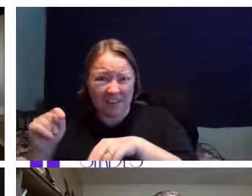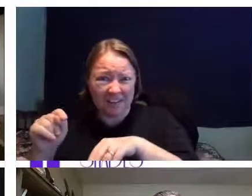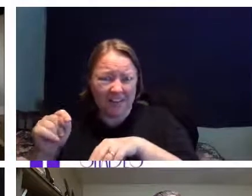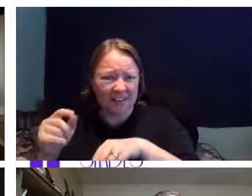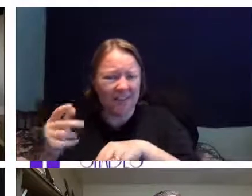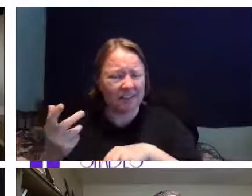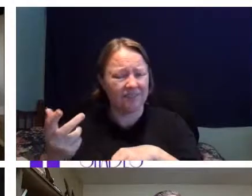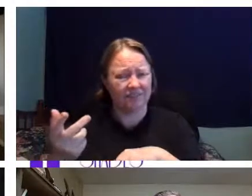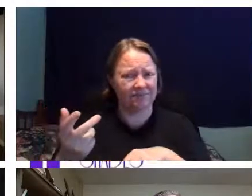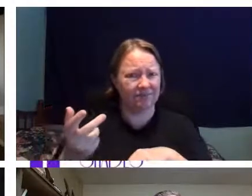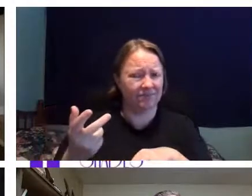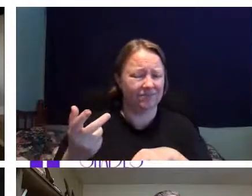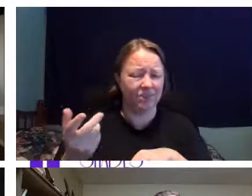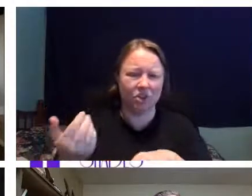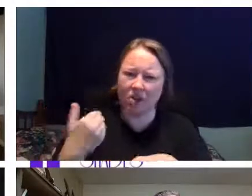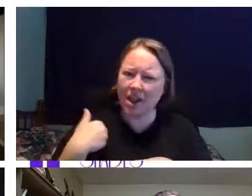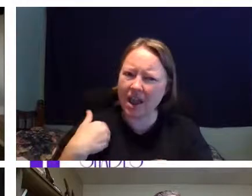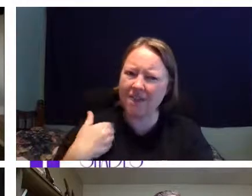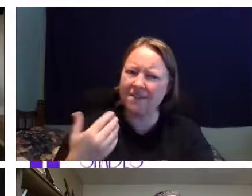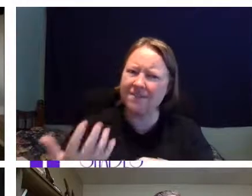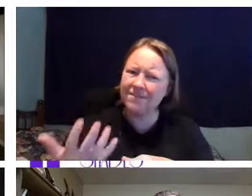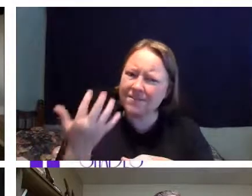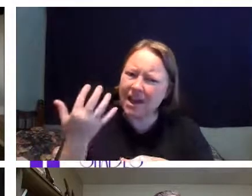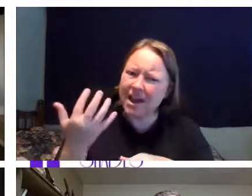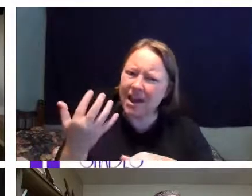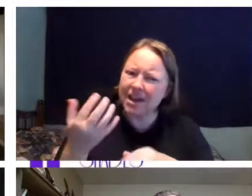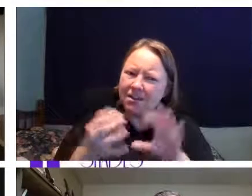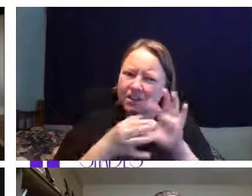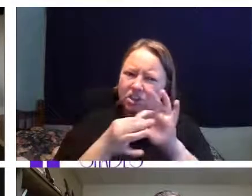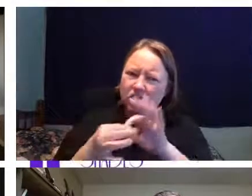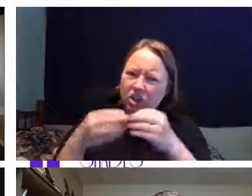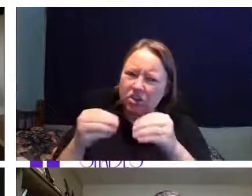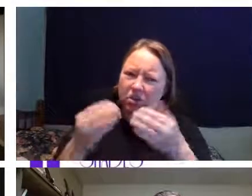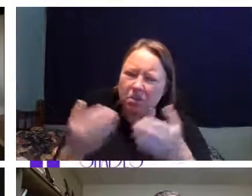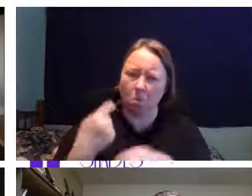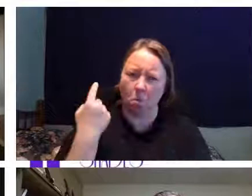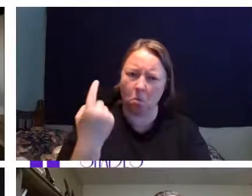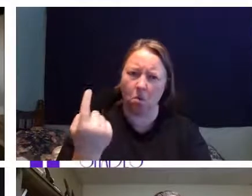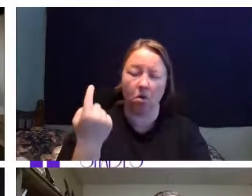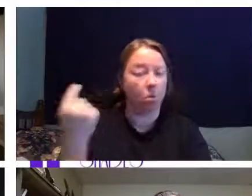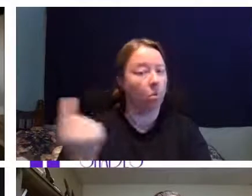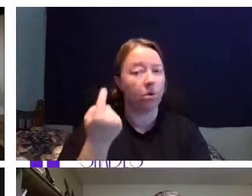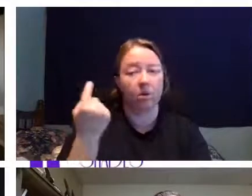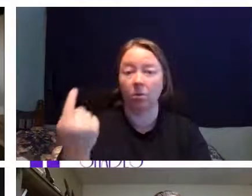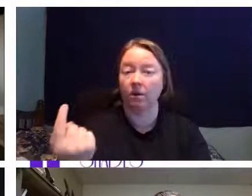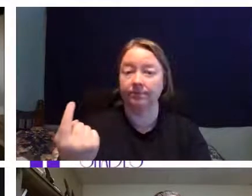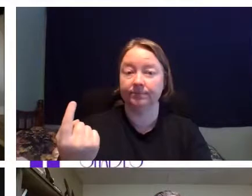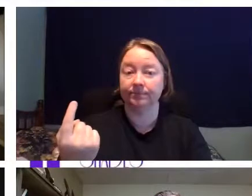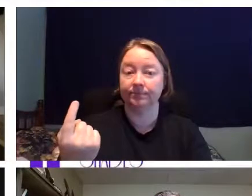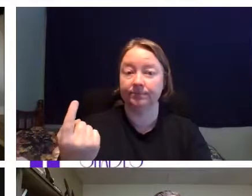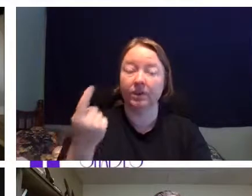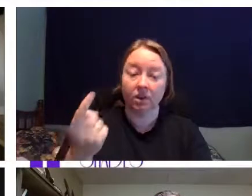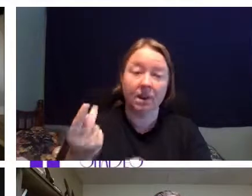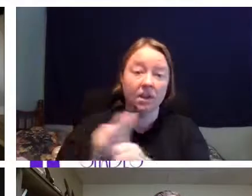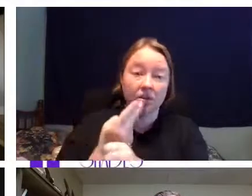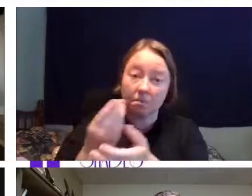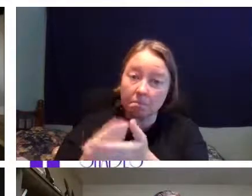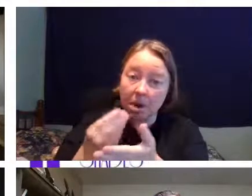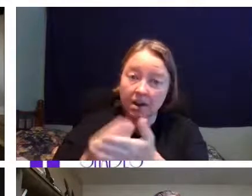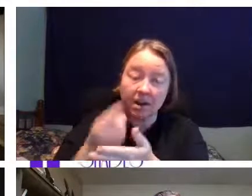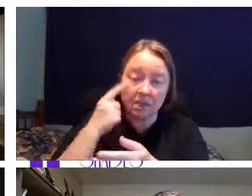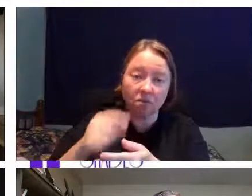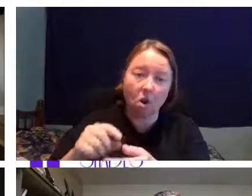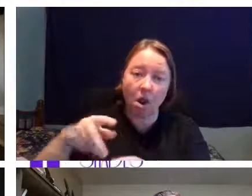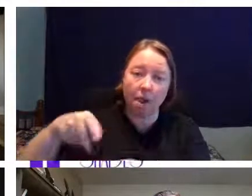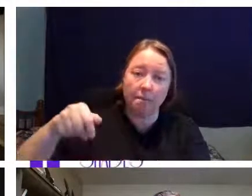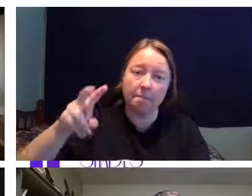got five of your chains here, but this one is the only one. You did spend the money to do the parking lot,